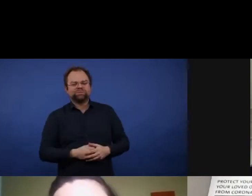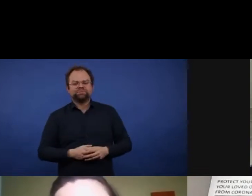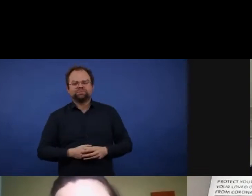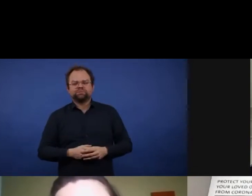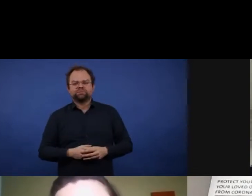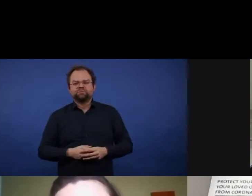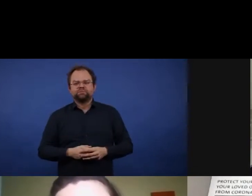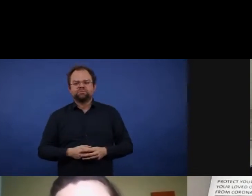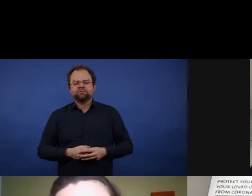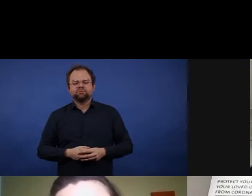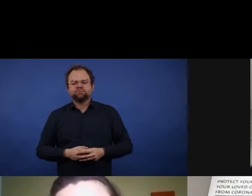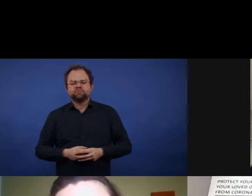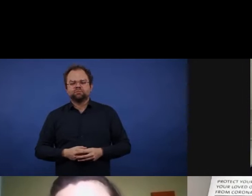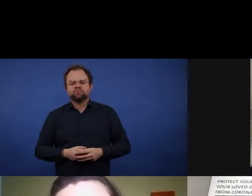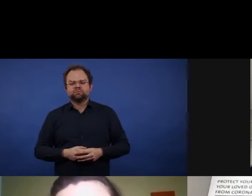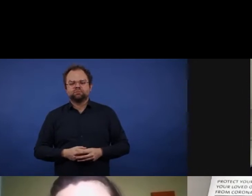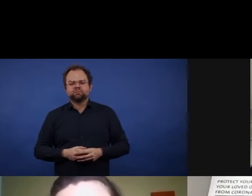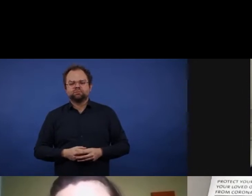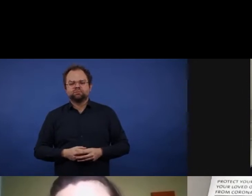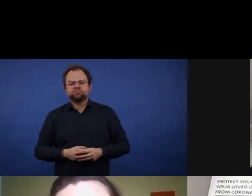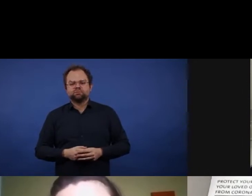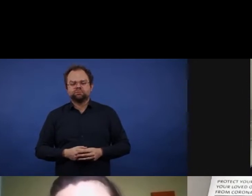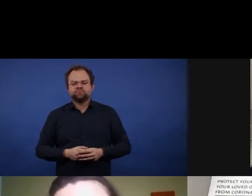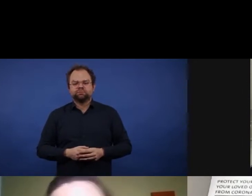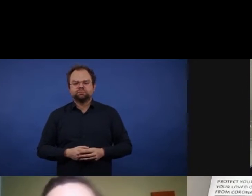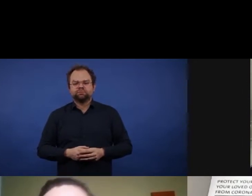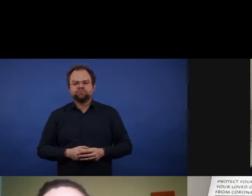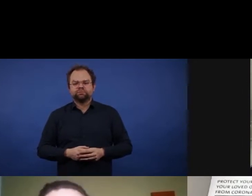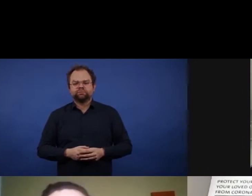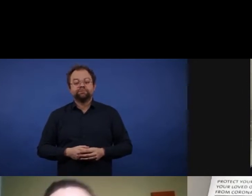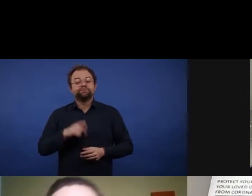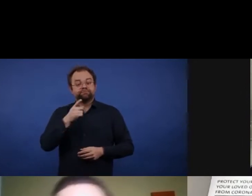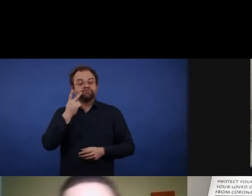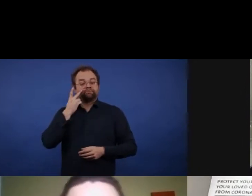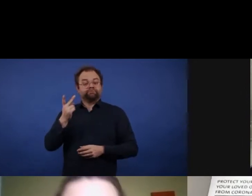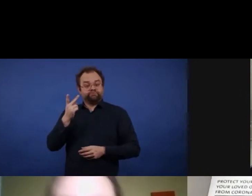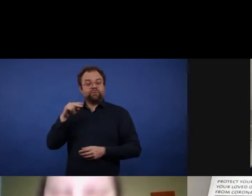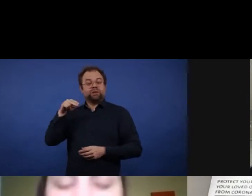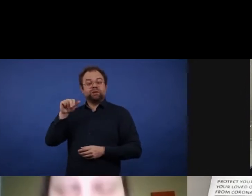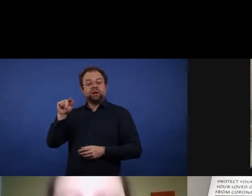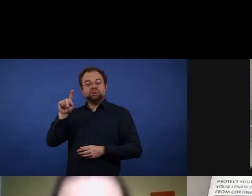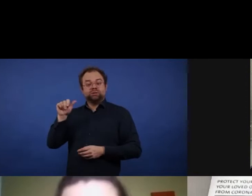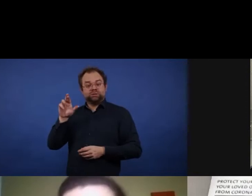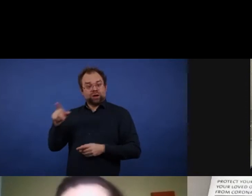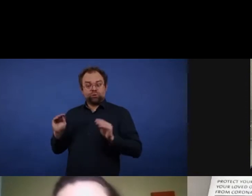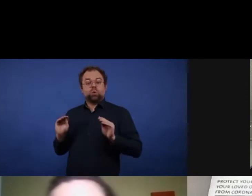Nazar is a young man who founded an organization with some of his